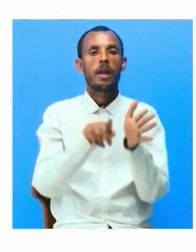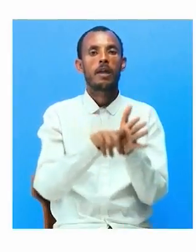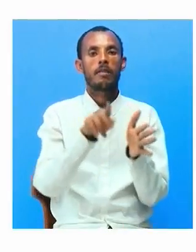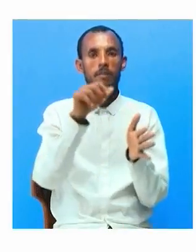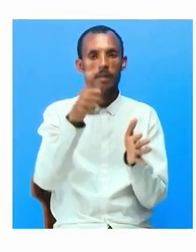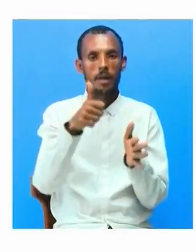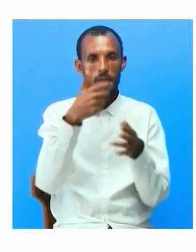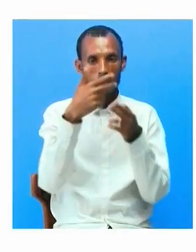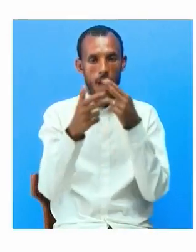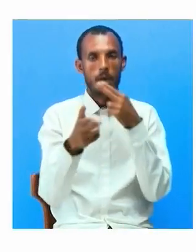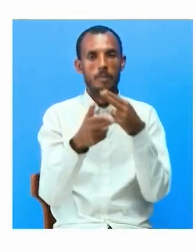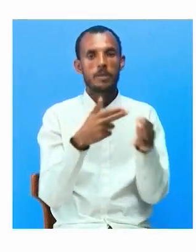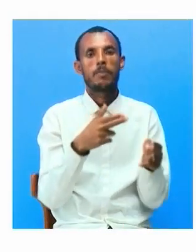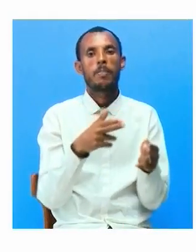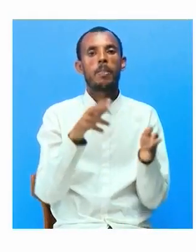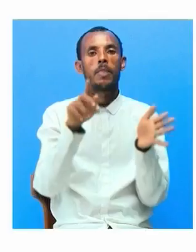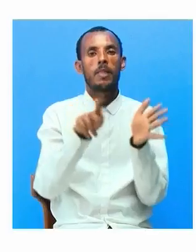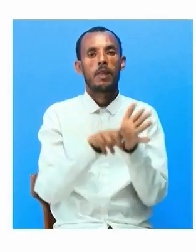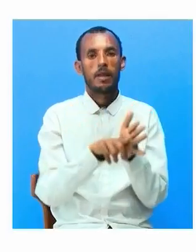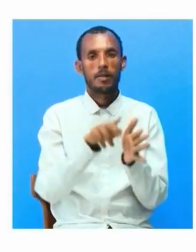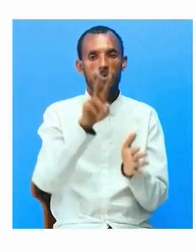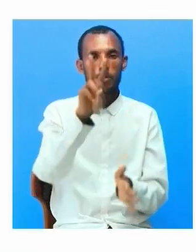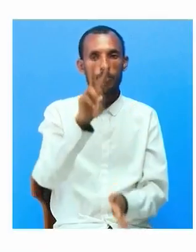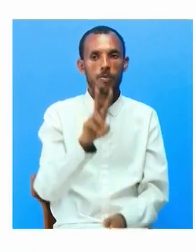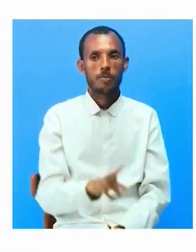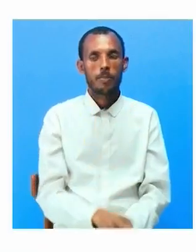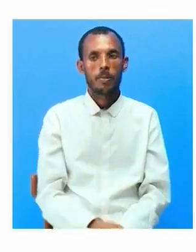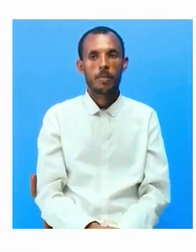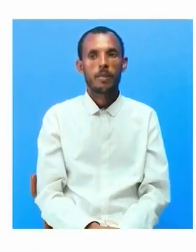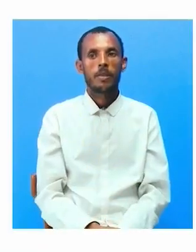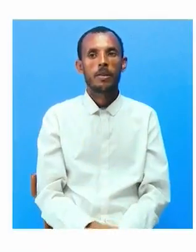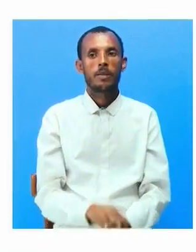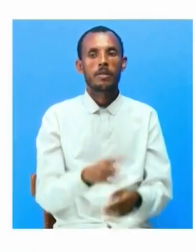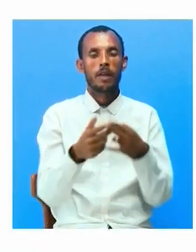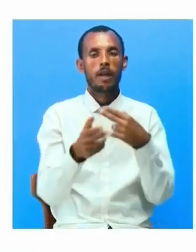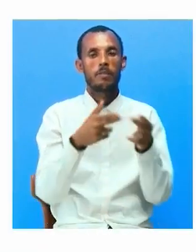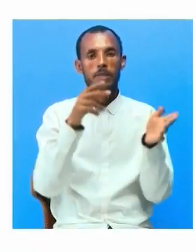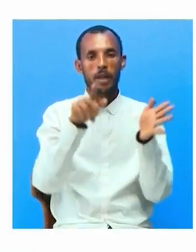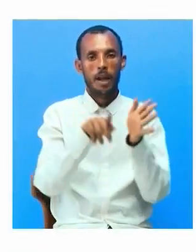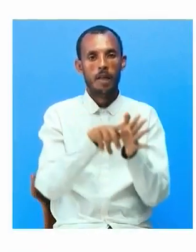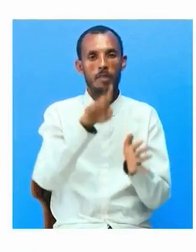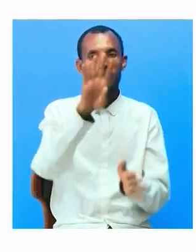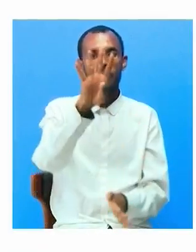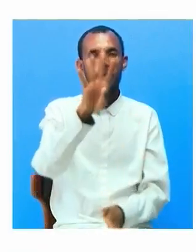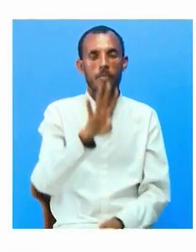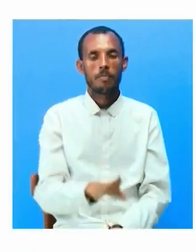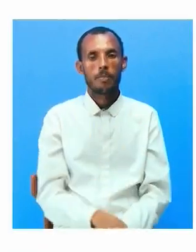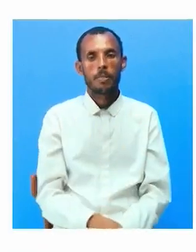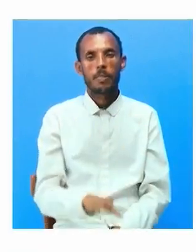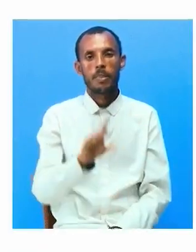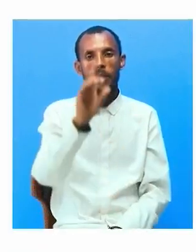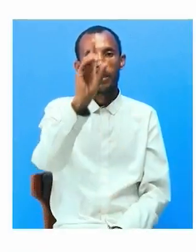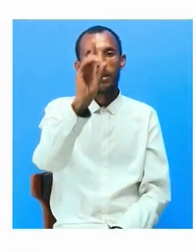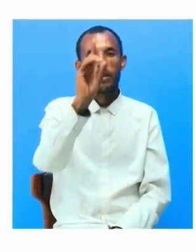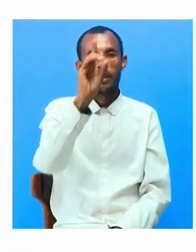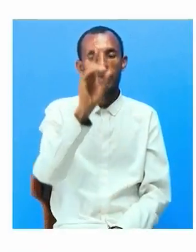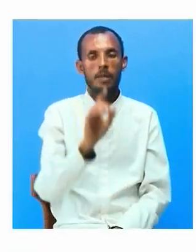negative 10 times negative 2 times negative 4.